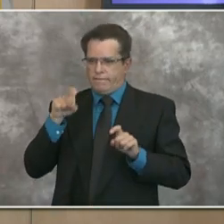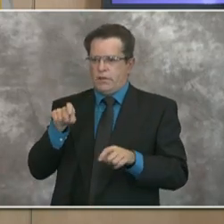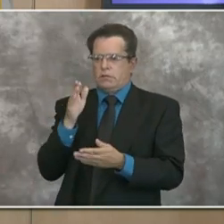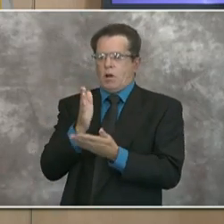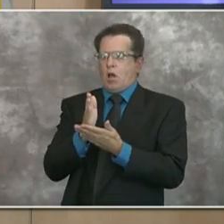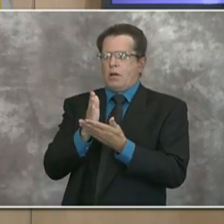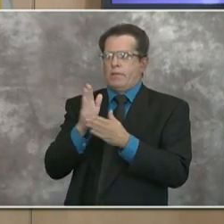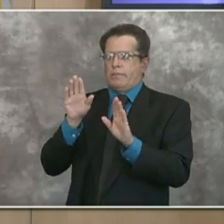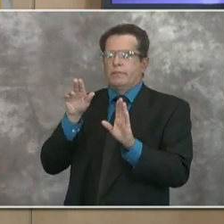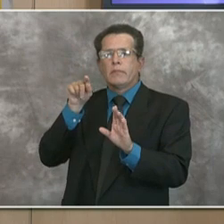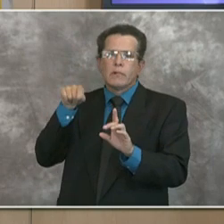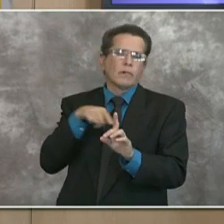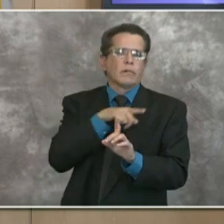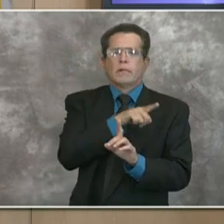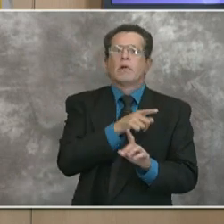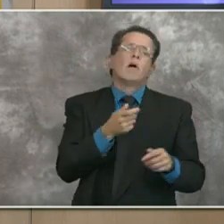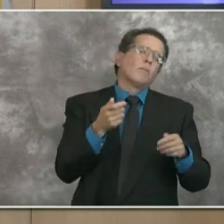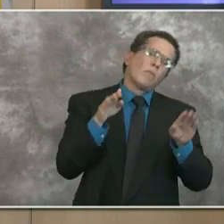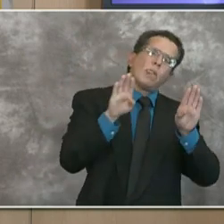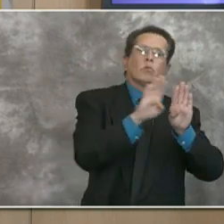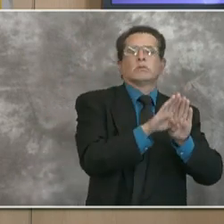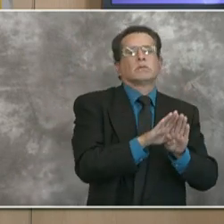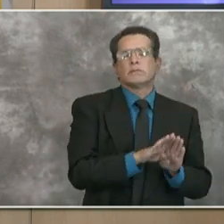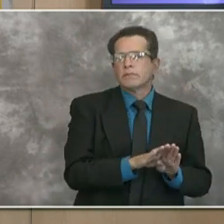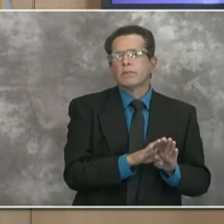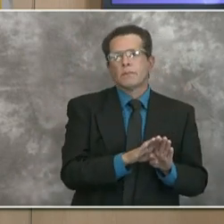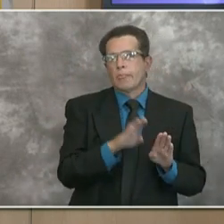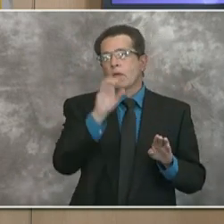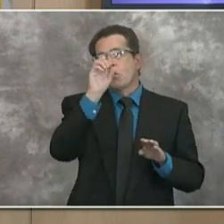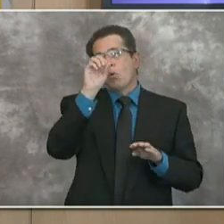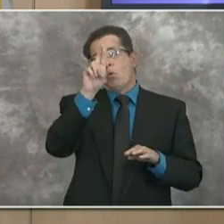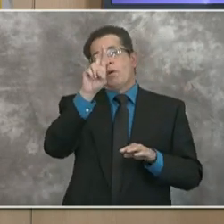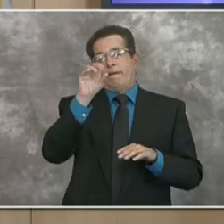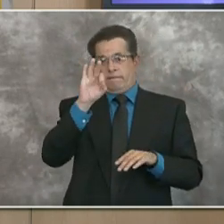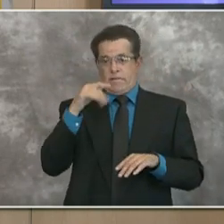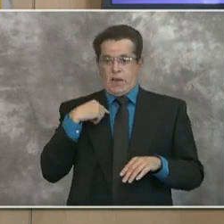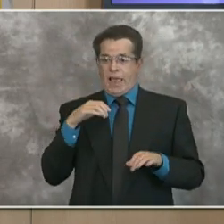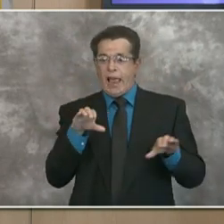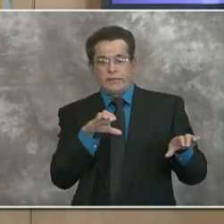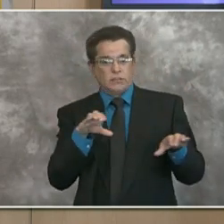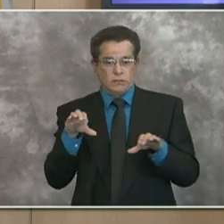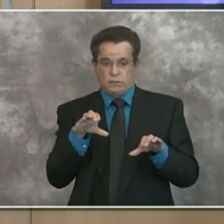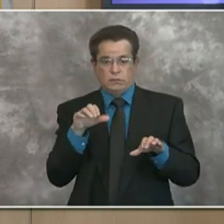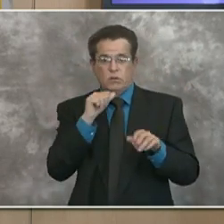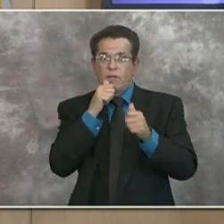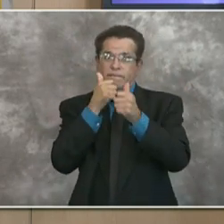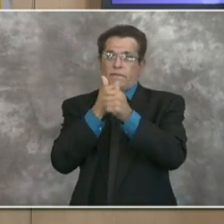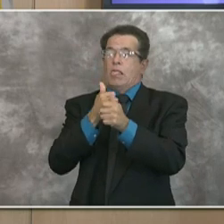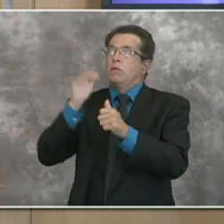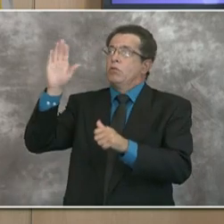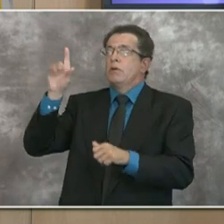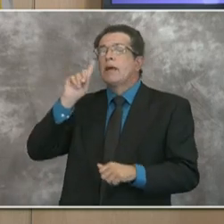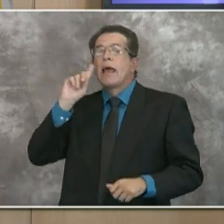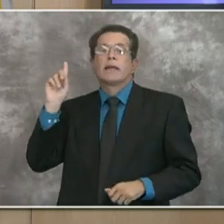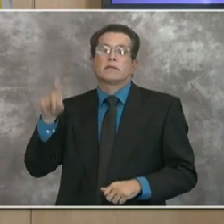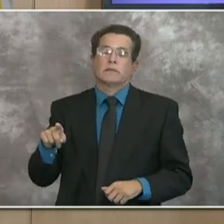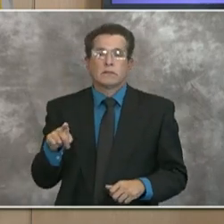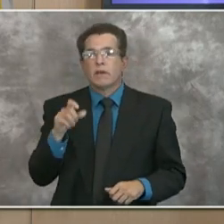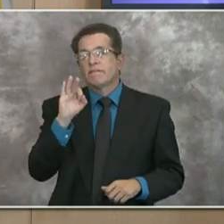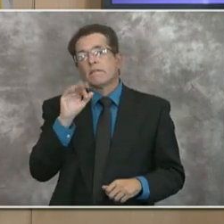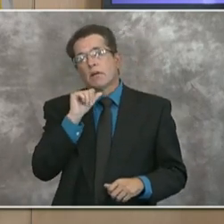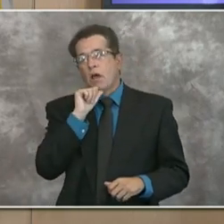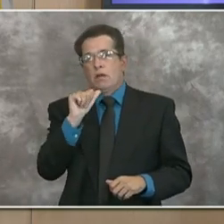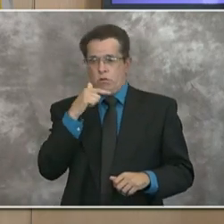stop and begin to dial back. Or if our actions are not consistent with the guidance given. And as